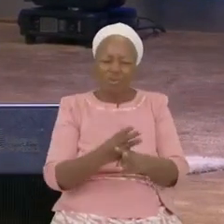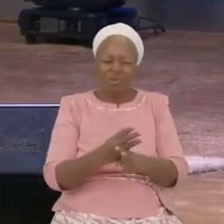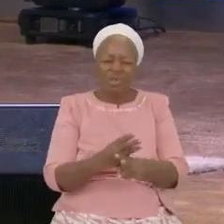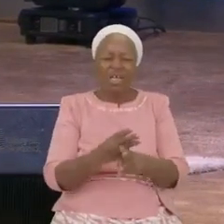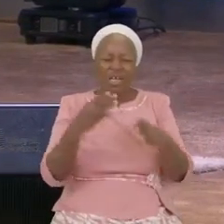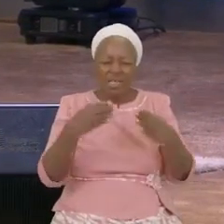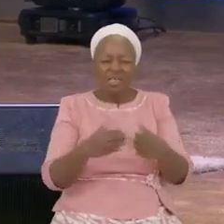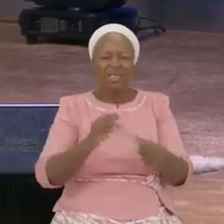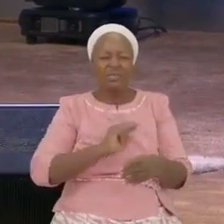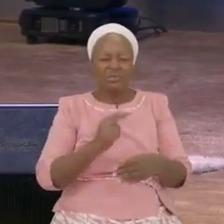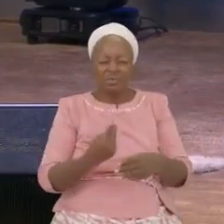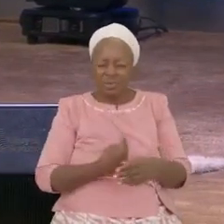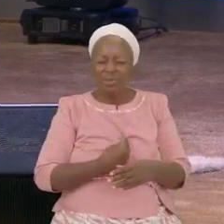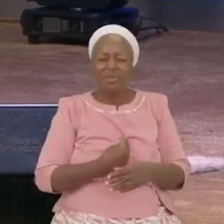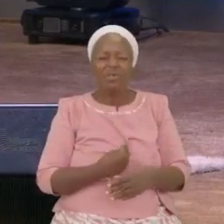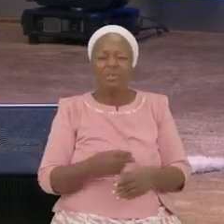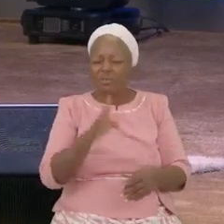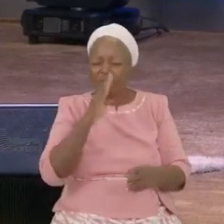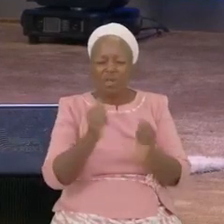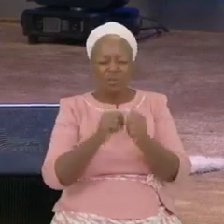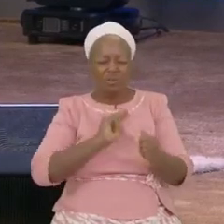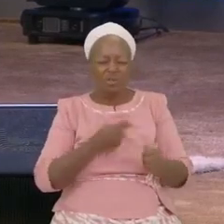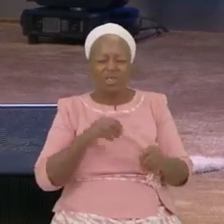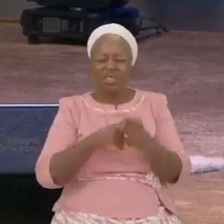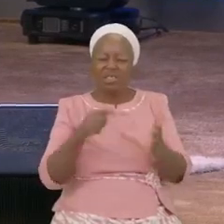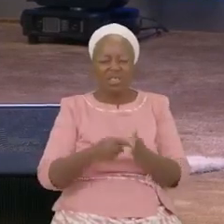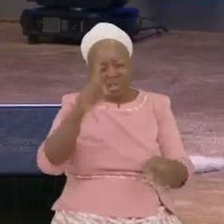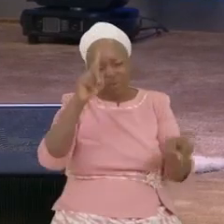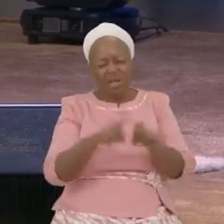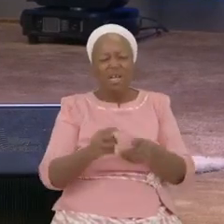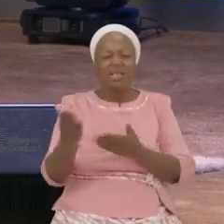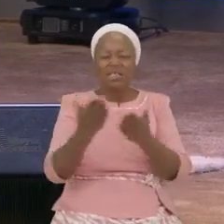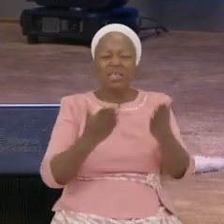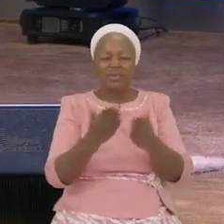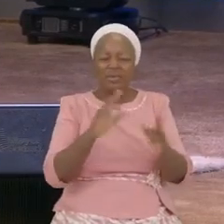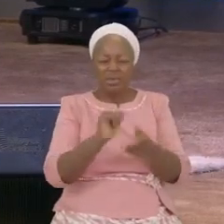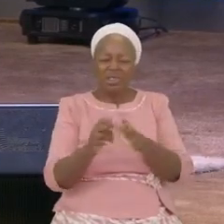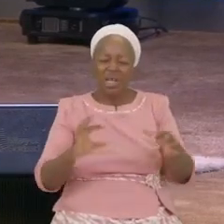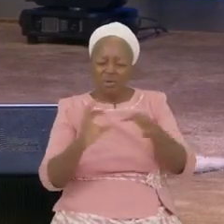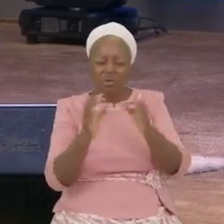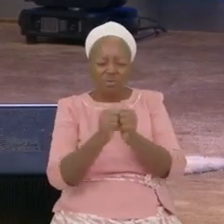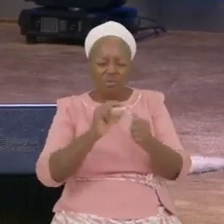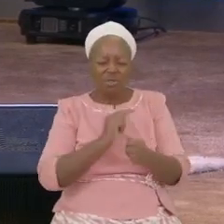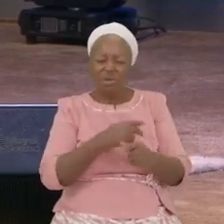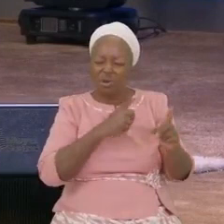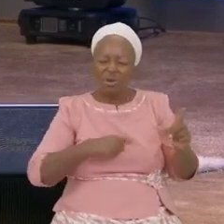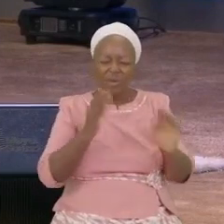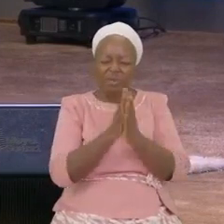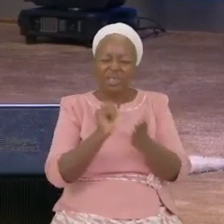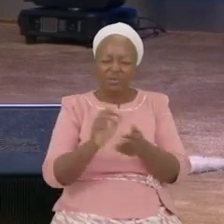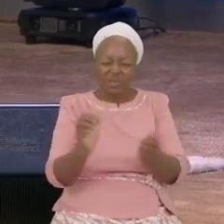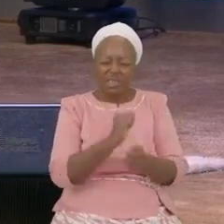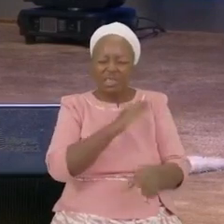with us, hooked with us in this covenant service. I pray that you clear away